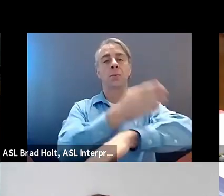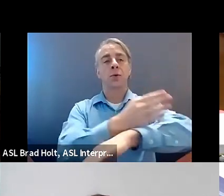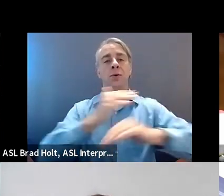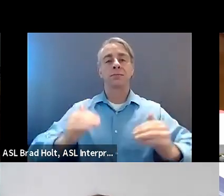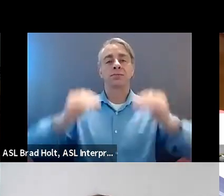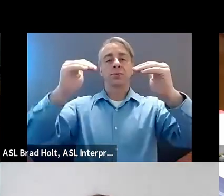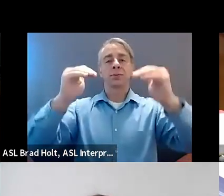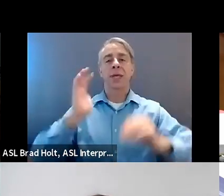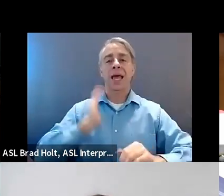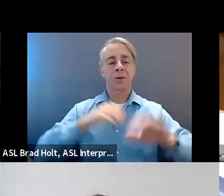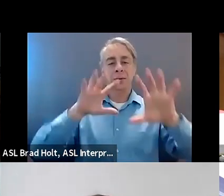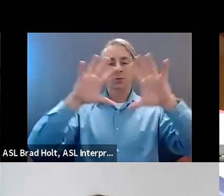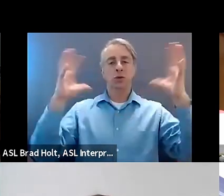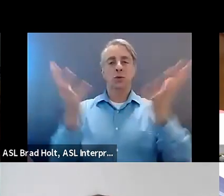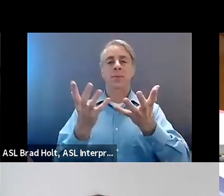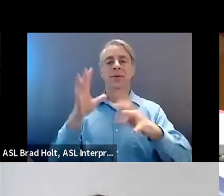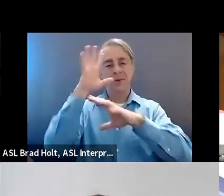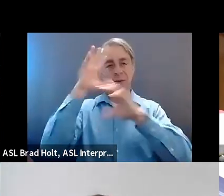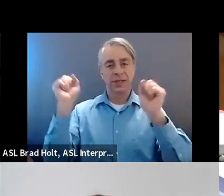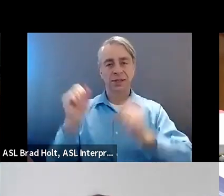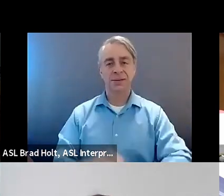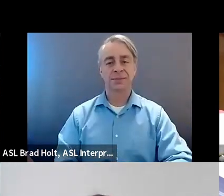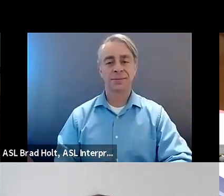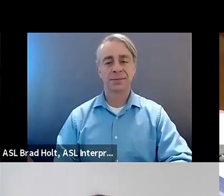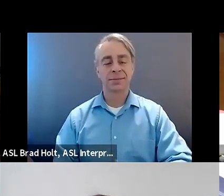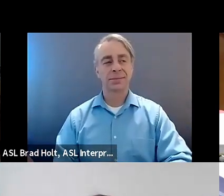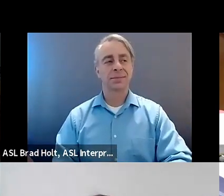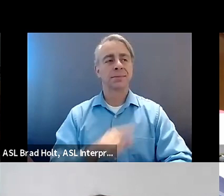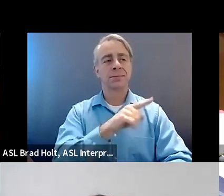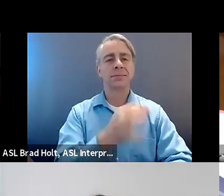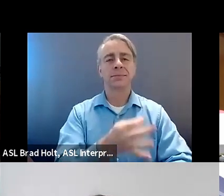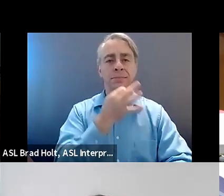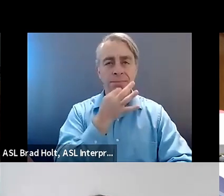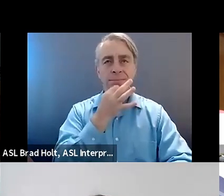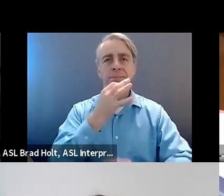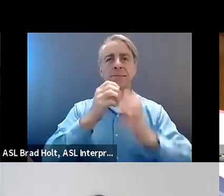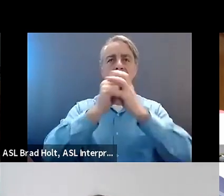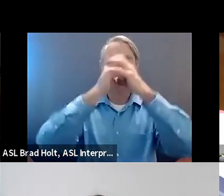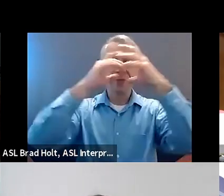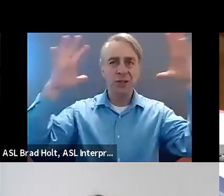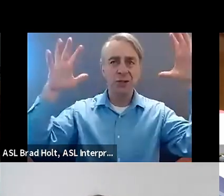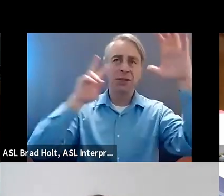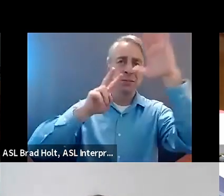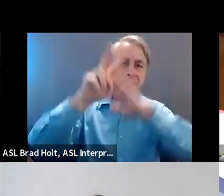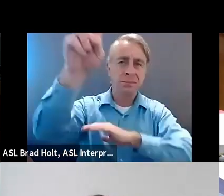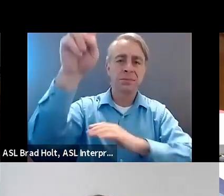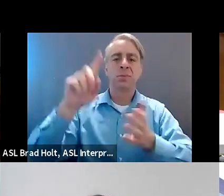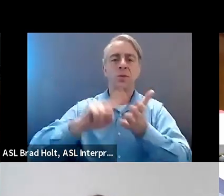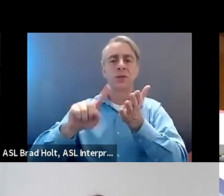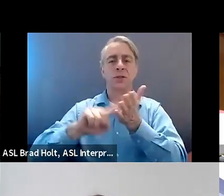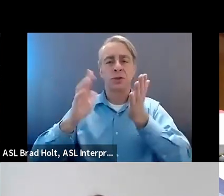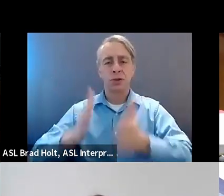presidents. In addition to being an eminent and visionary scholar, you are an amazing human